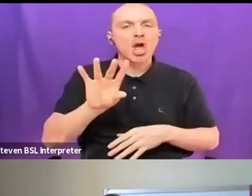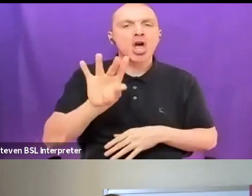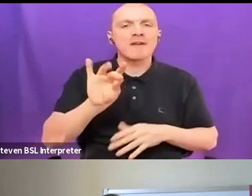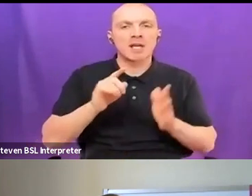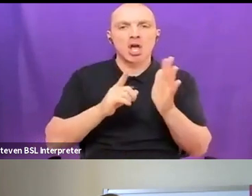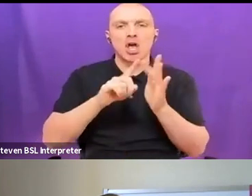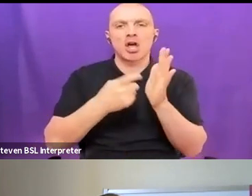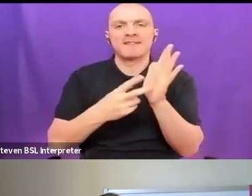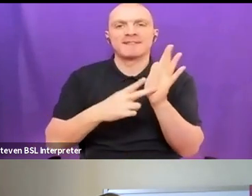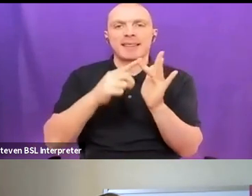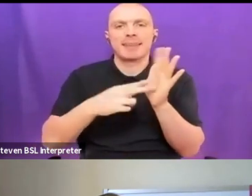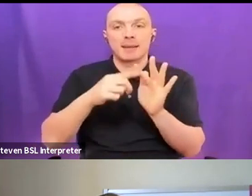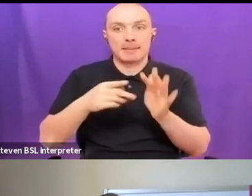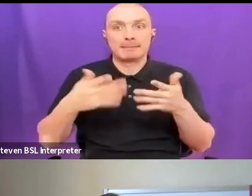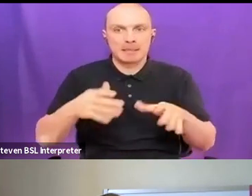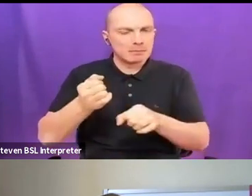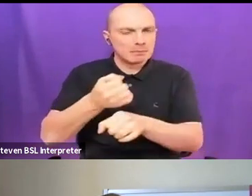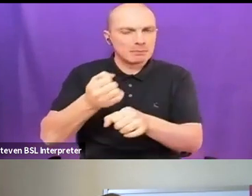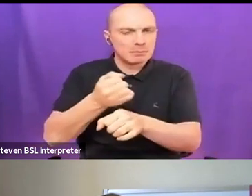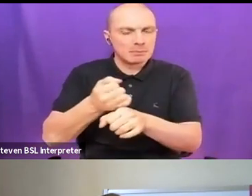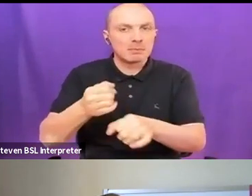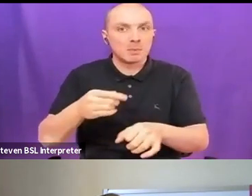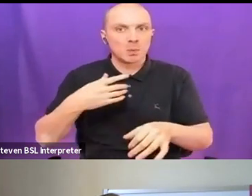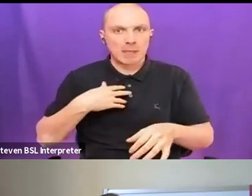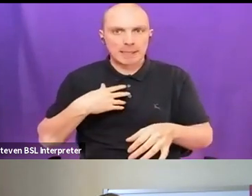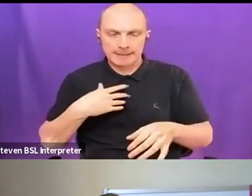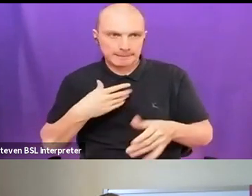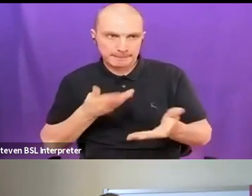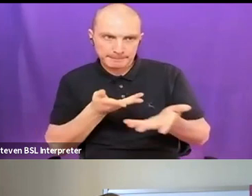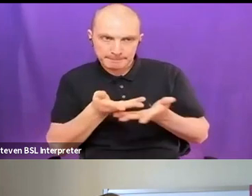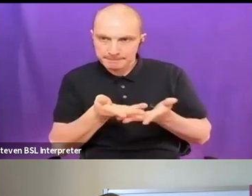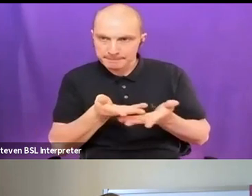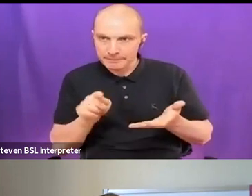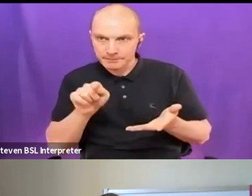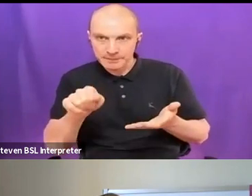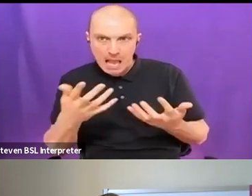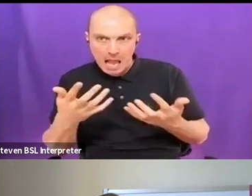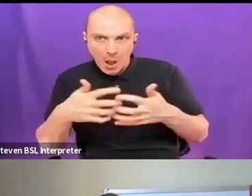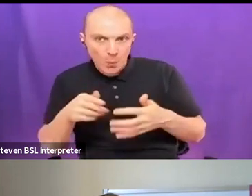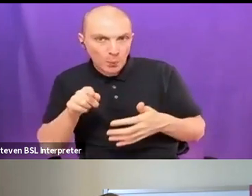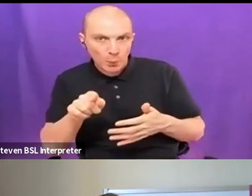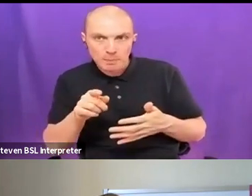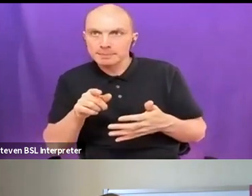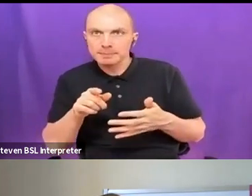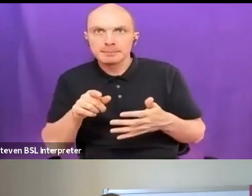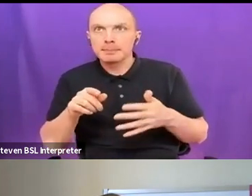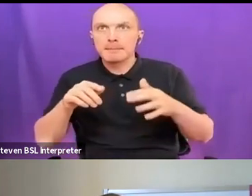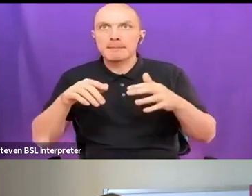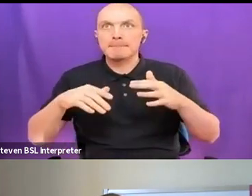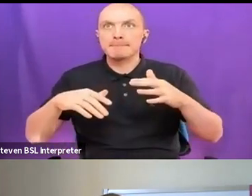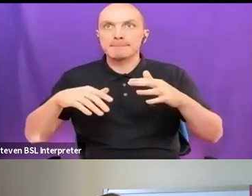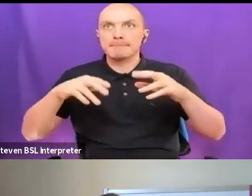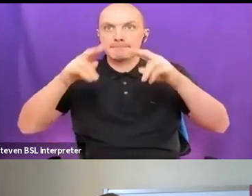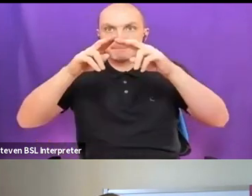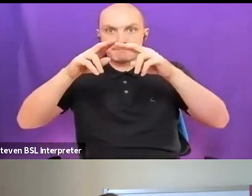you know, it was about thinking about how we could get access into the building, given